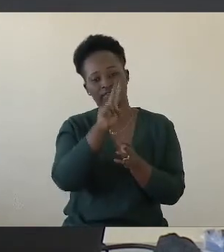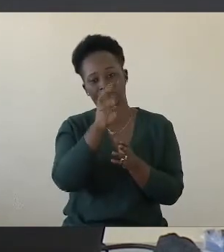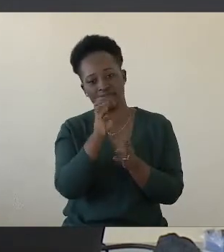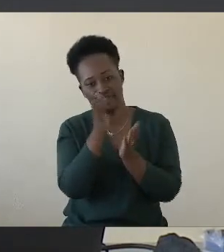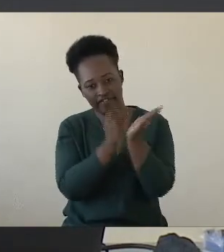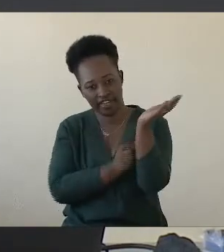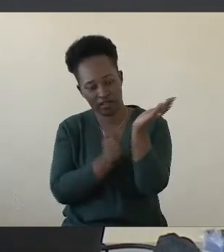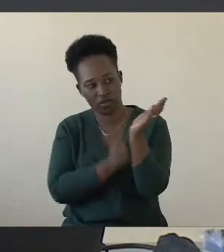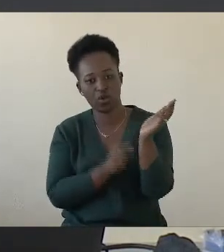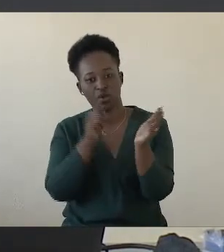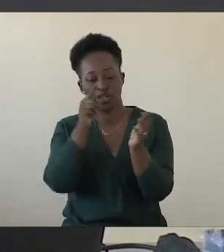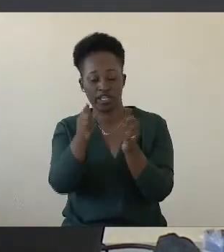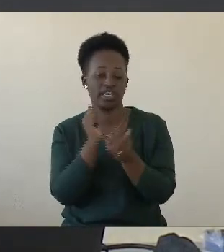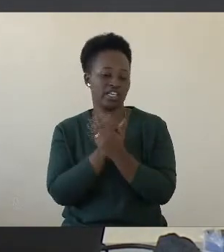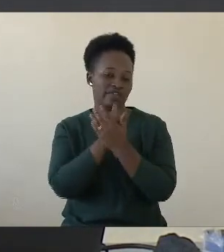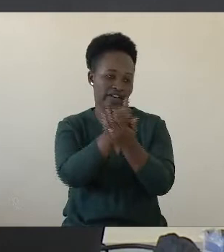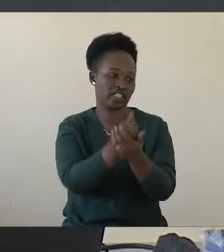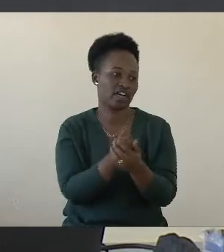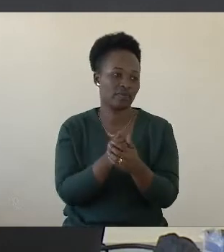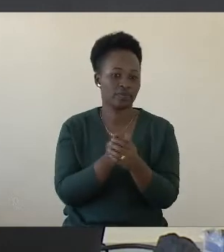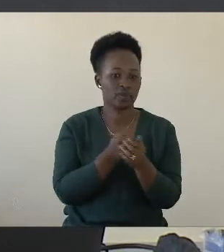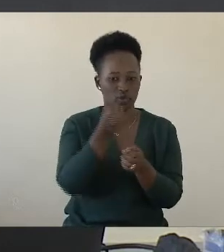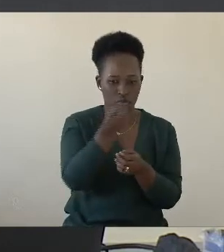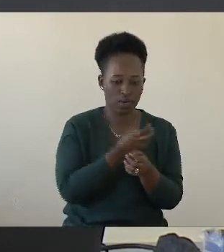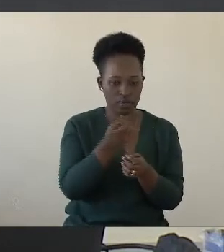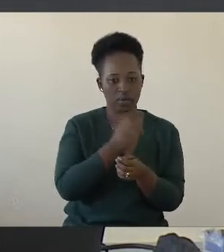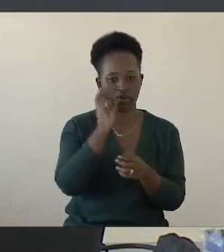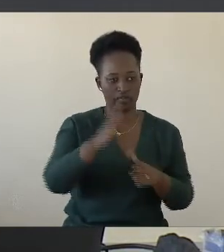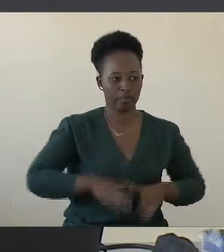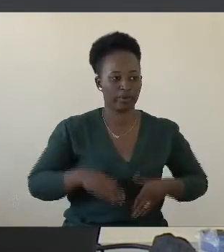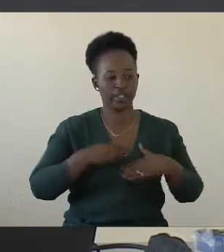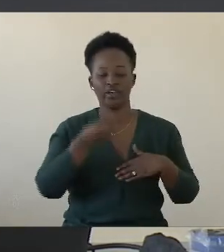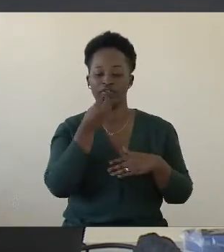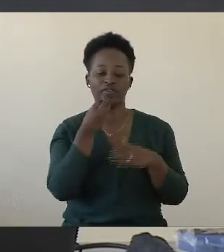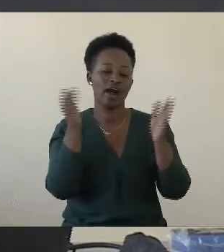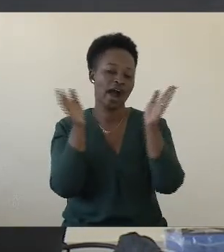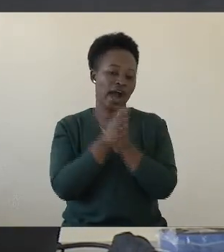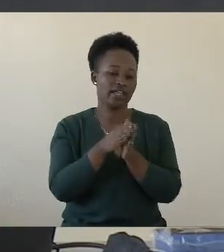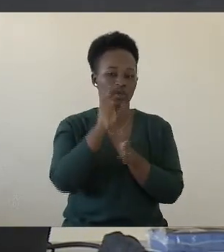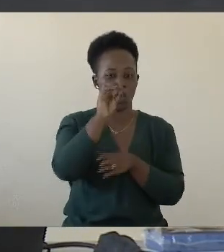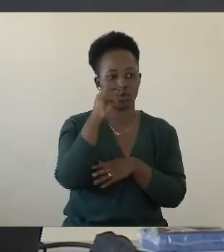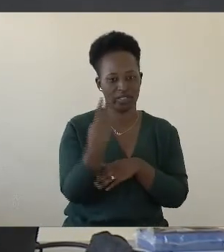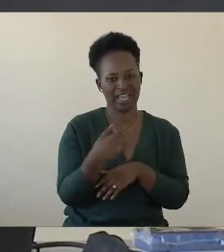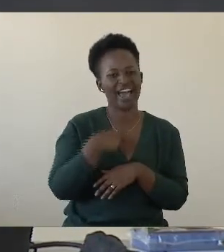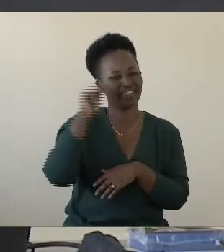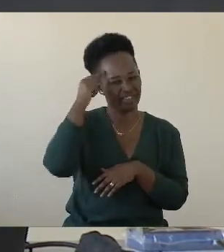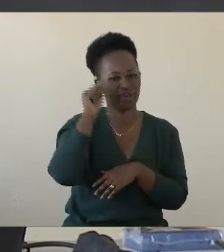body with nutrients as well as with oxygen. Good. I think you are following